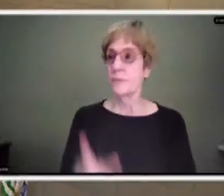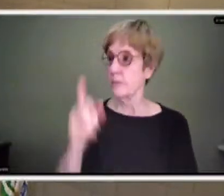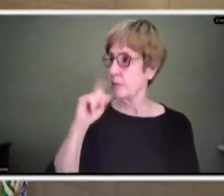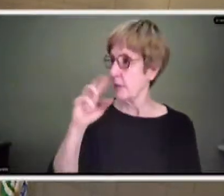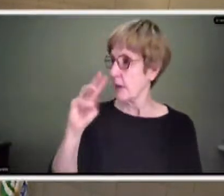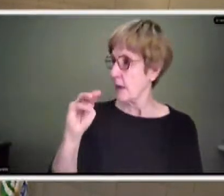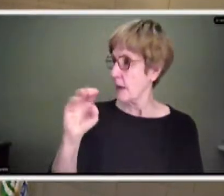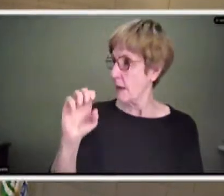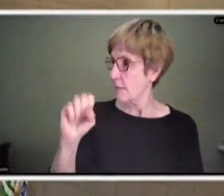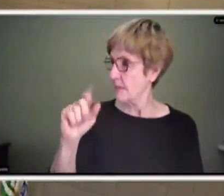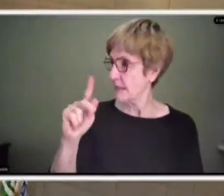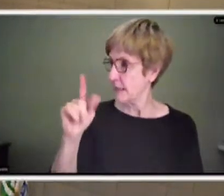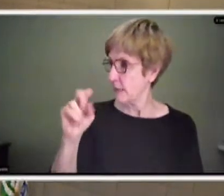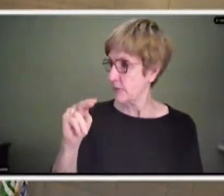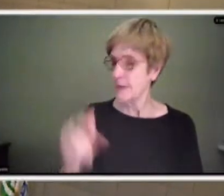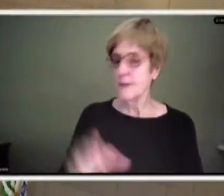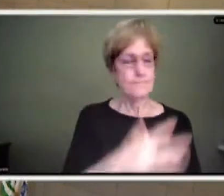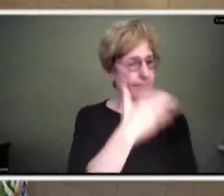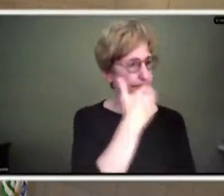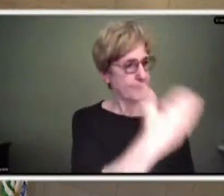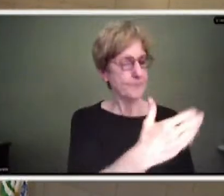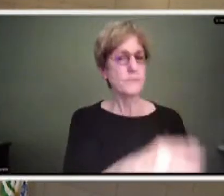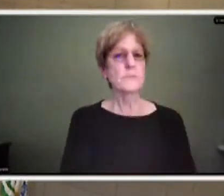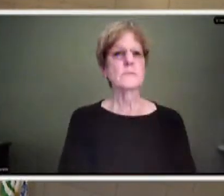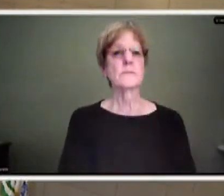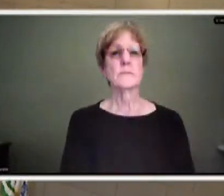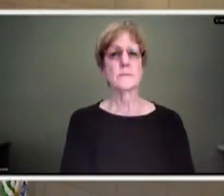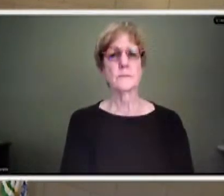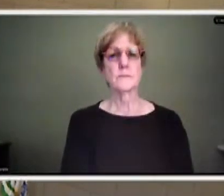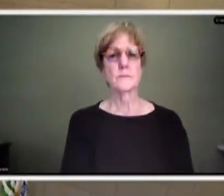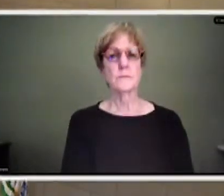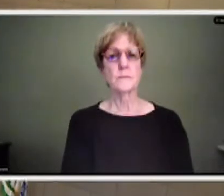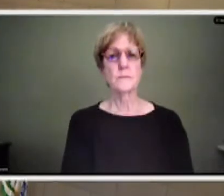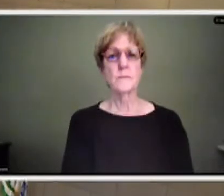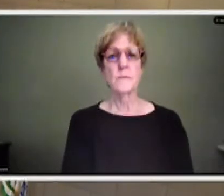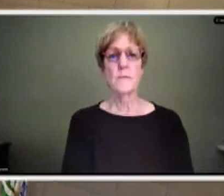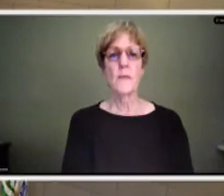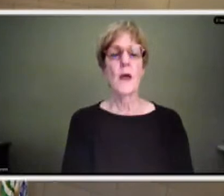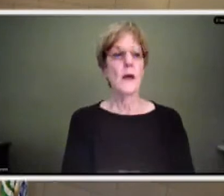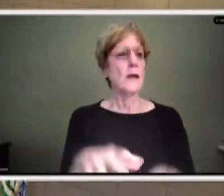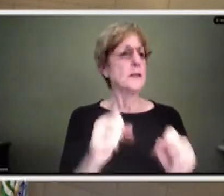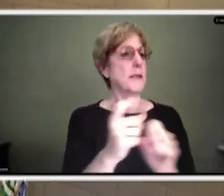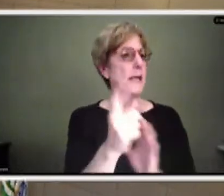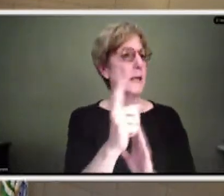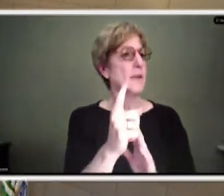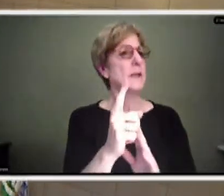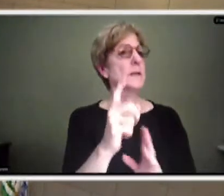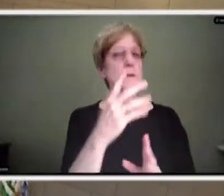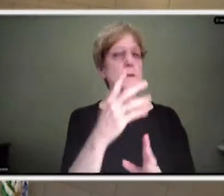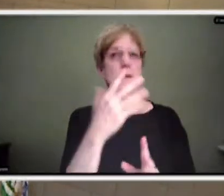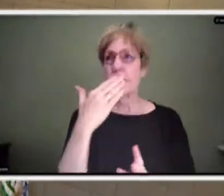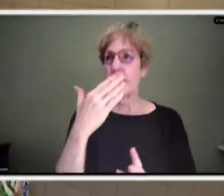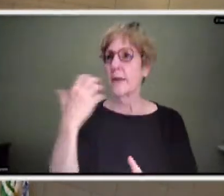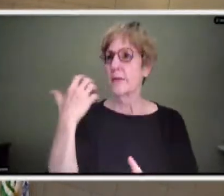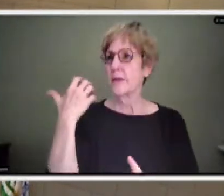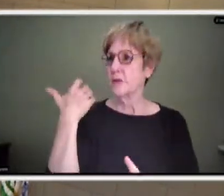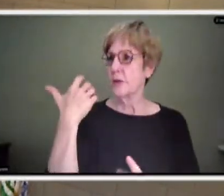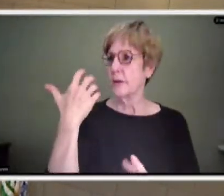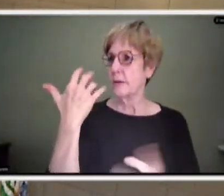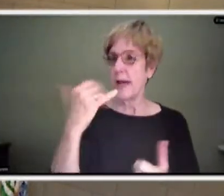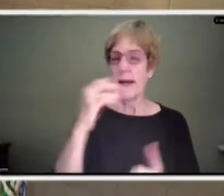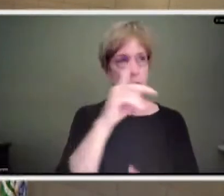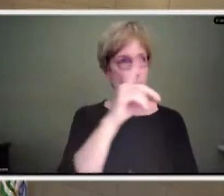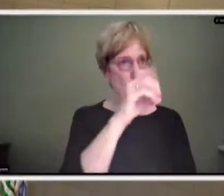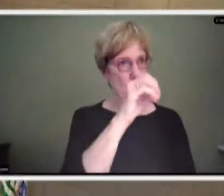Thank you, Mayor Pro Tem. I just want to take the time to thank Chair Nell and my sorors of Delta Sigma